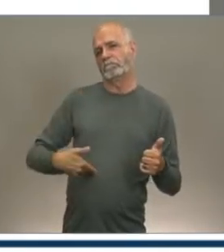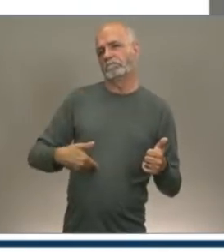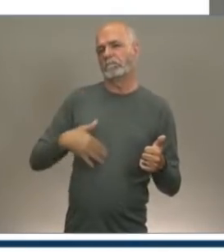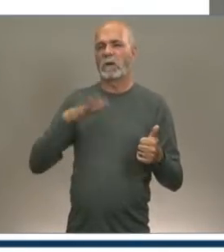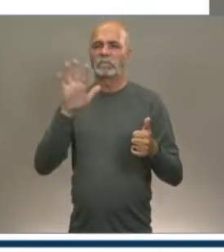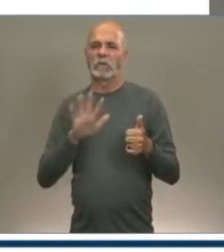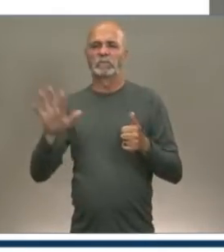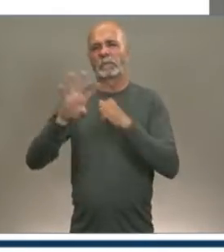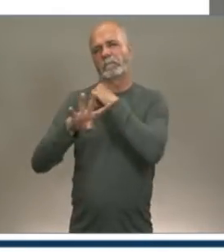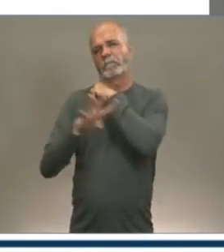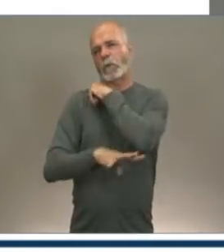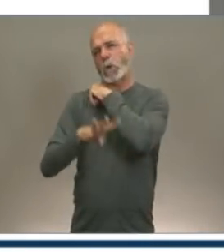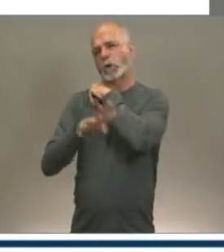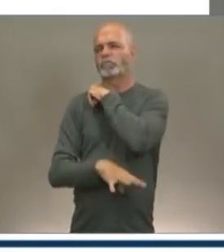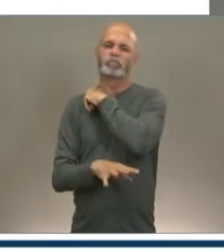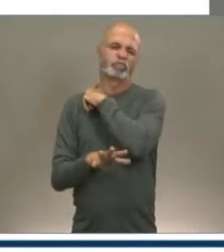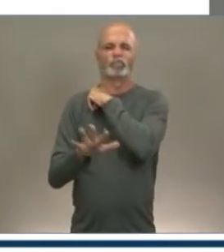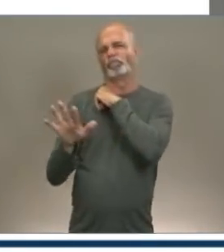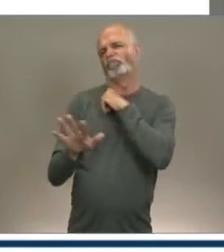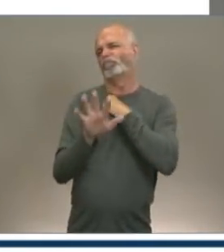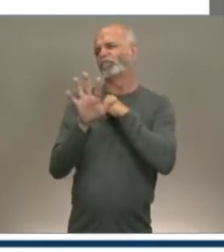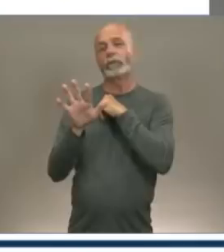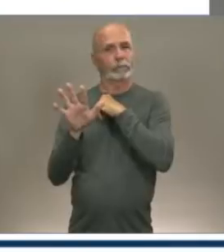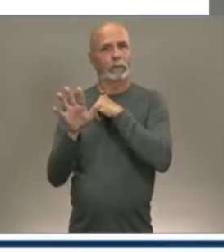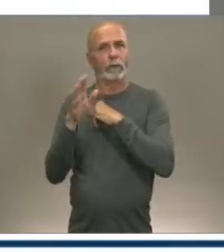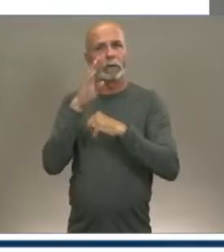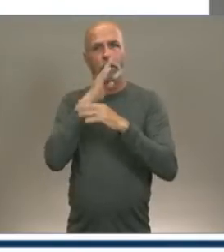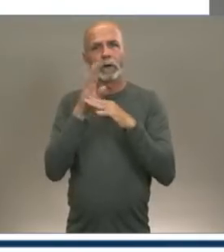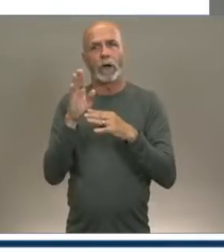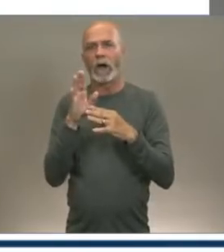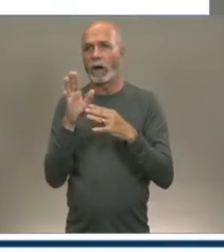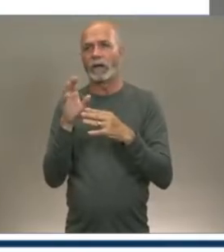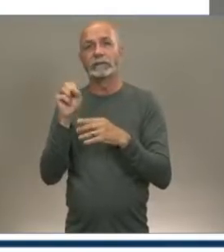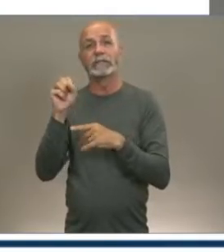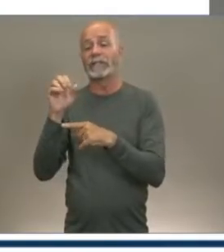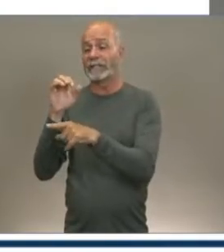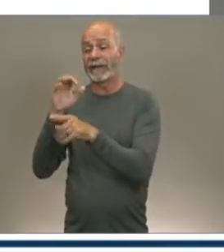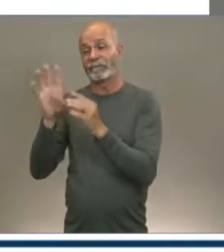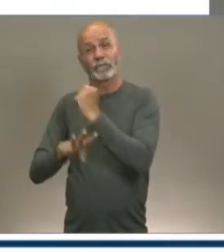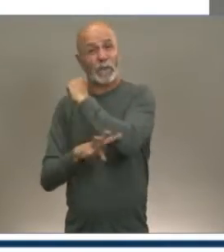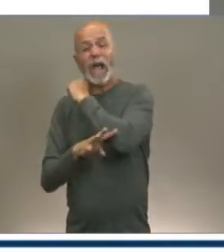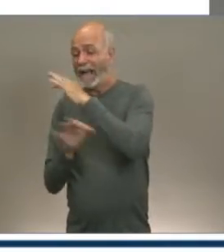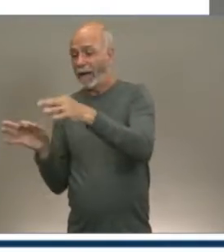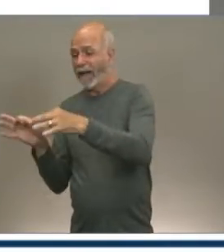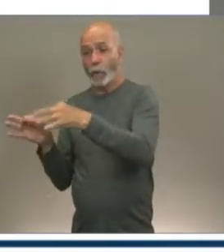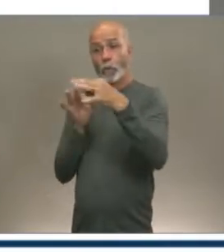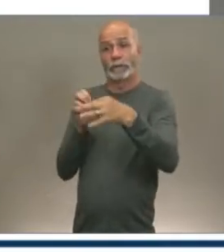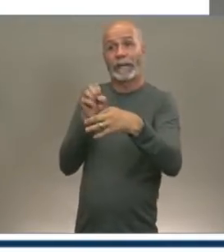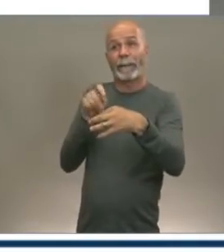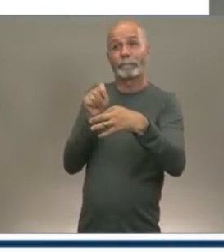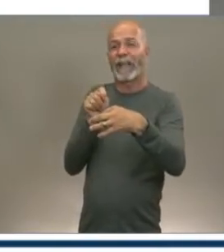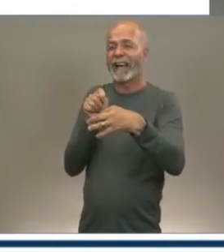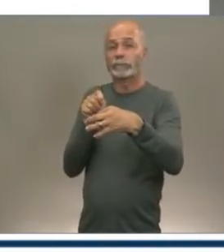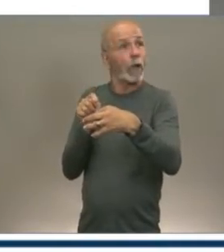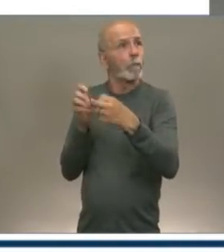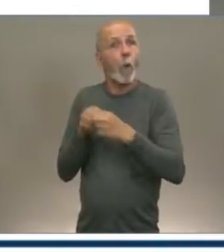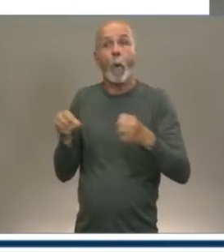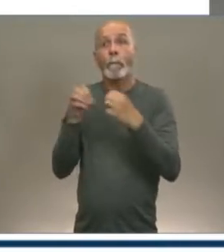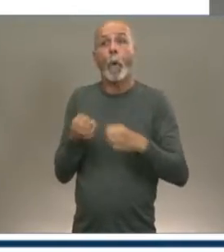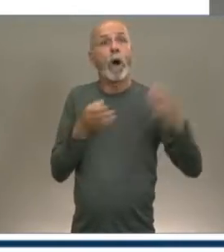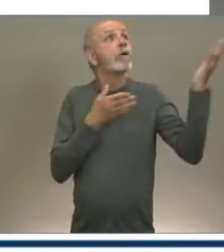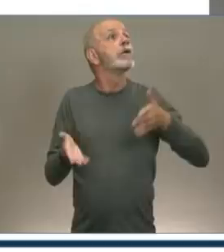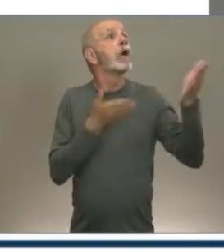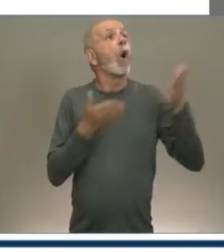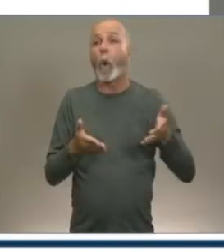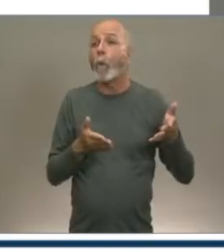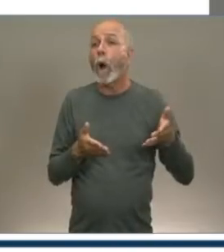fall. That then moved up to early to mid-September, and now we're with the vaccine we're getting, and we're going to roll out over the next 4 weeks. We're in the